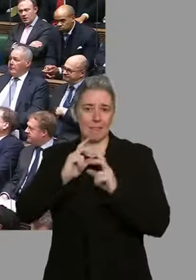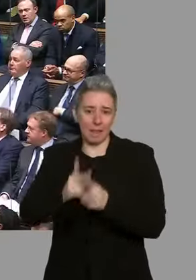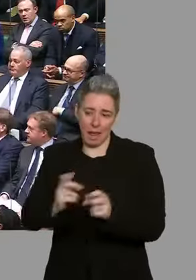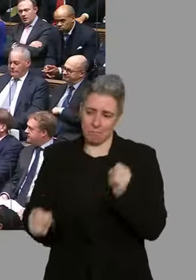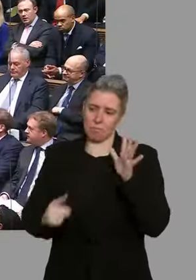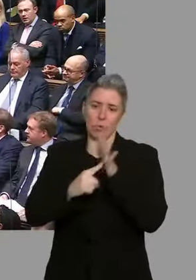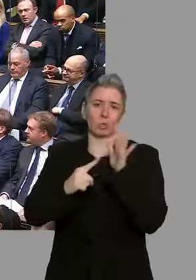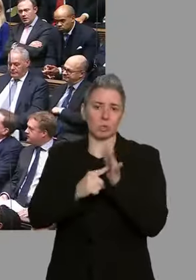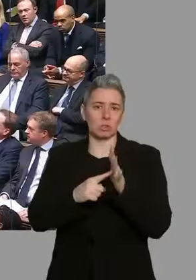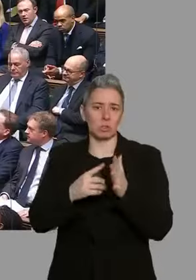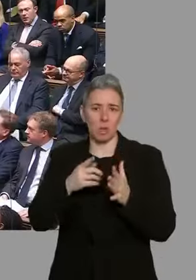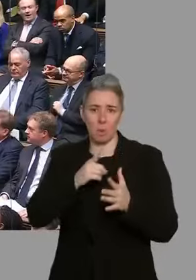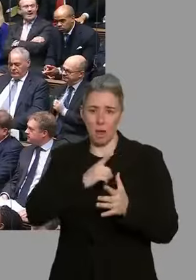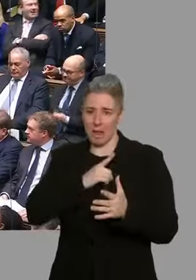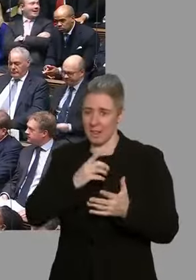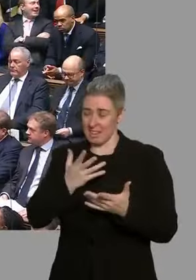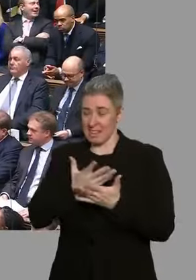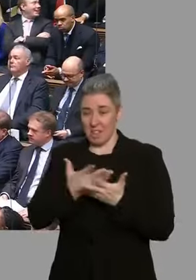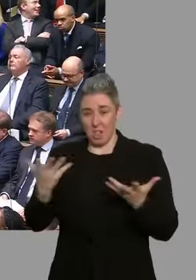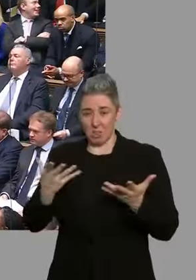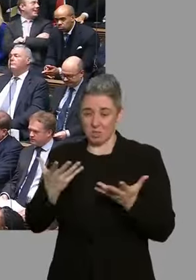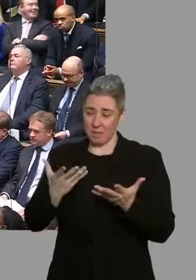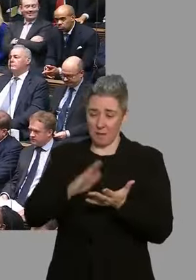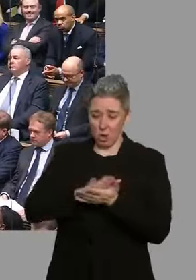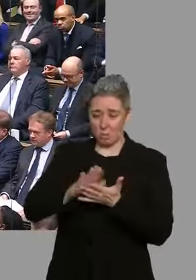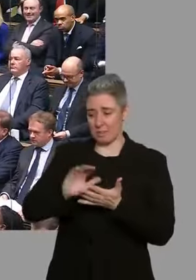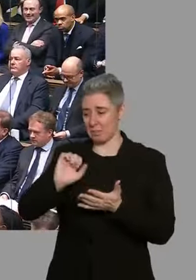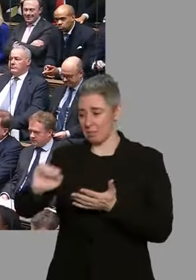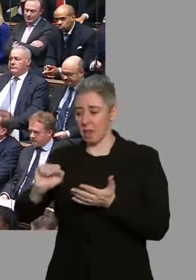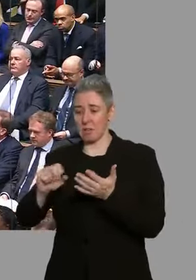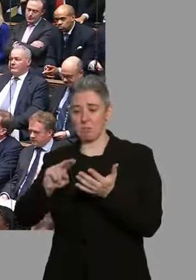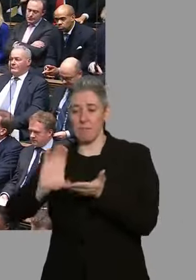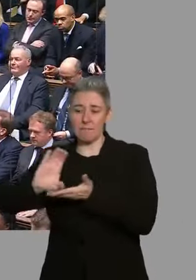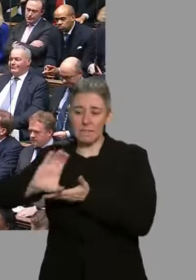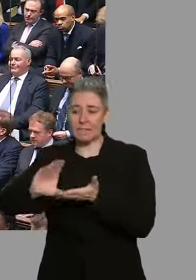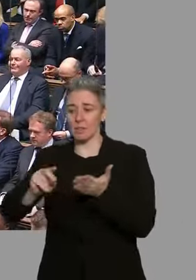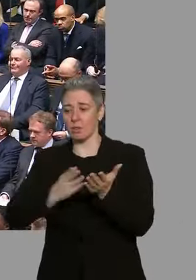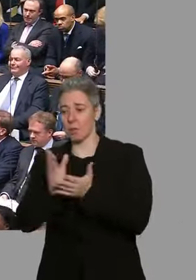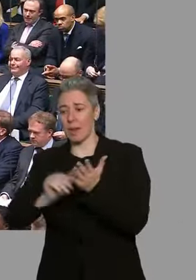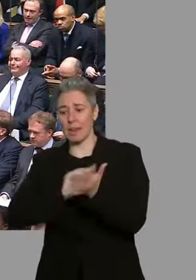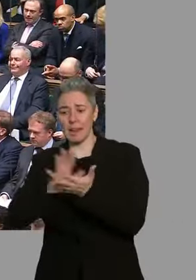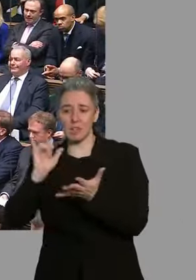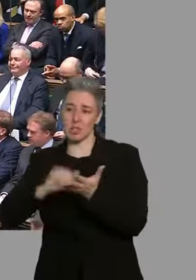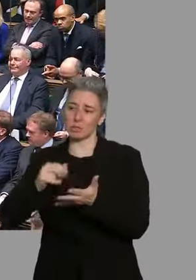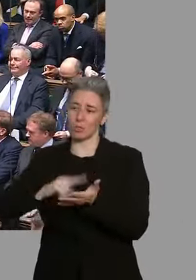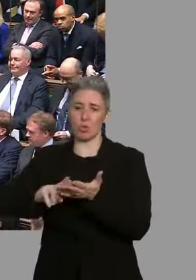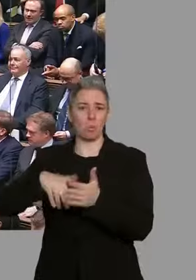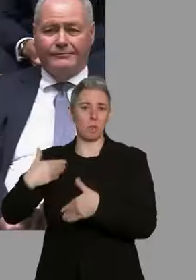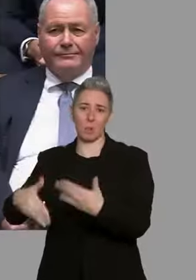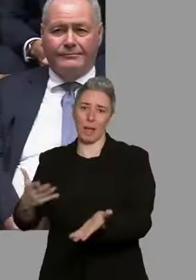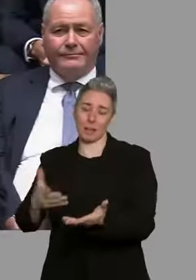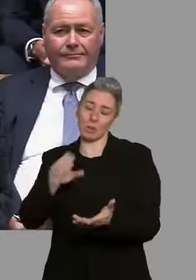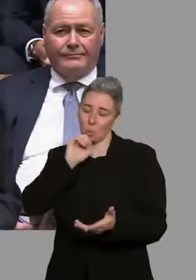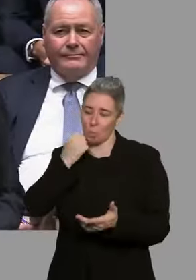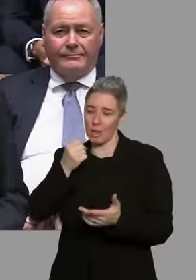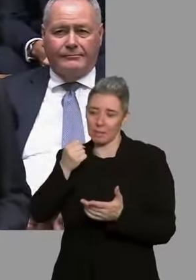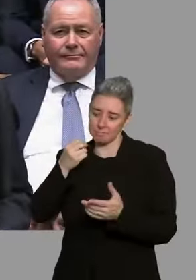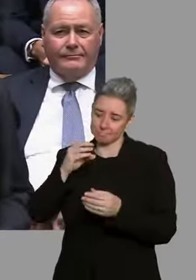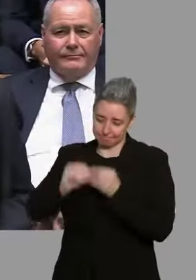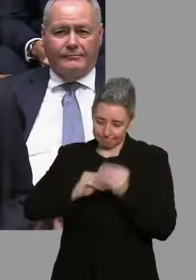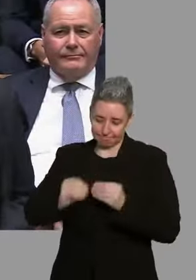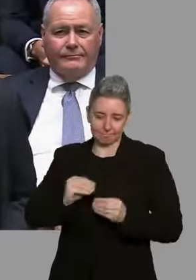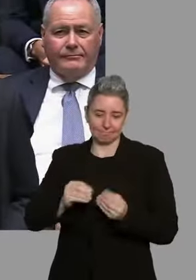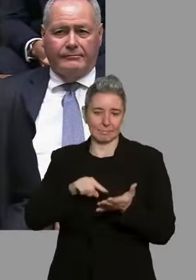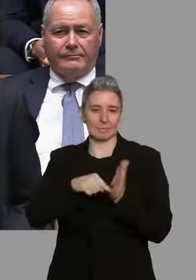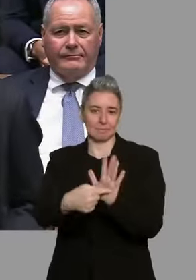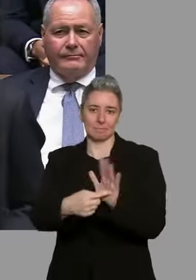Mr. Speaker, losing a farm is not like losing any other business. It can't come back. Now, those are the words of the Prime Minister, those